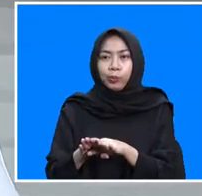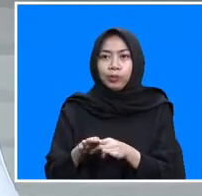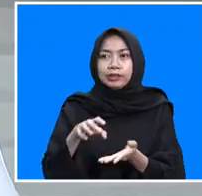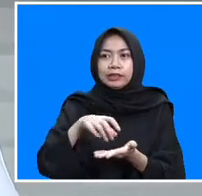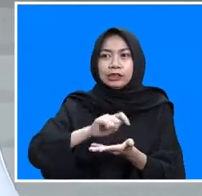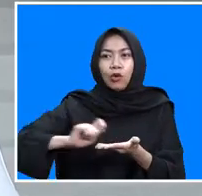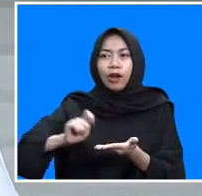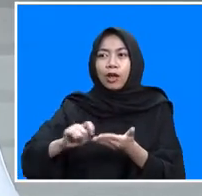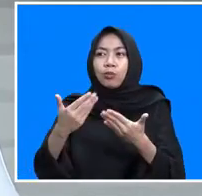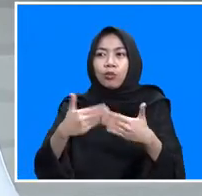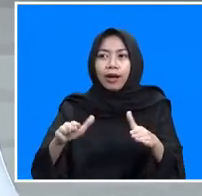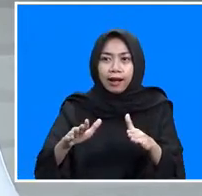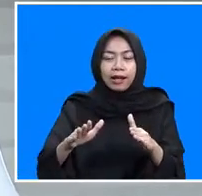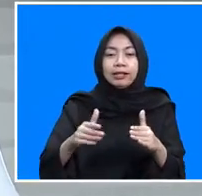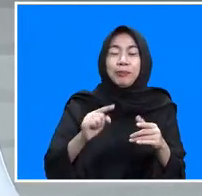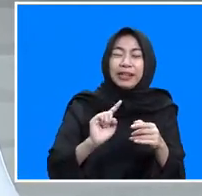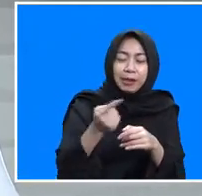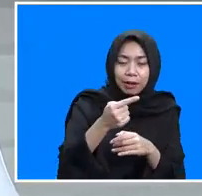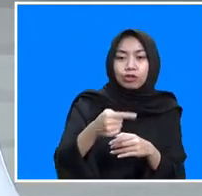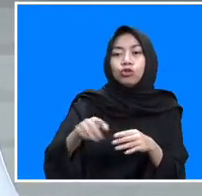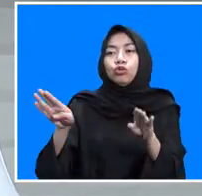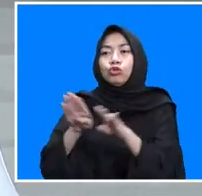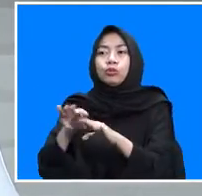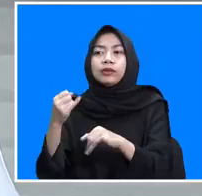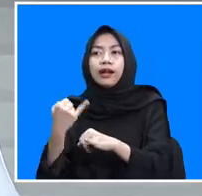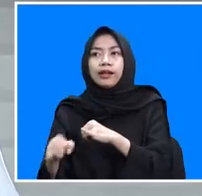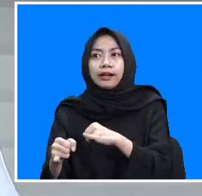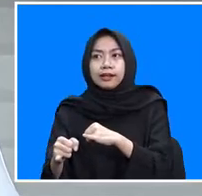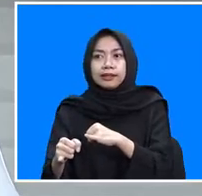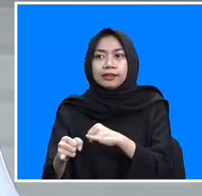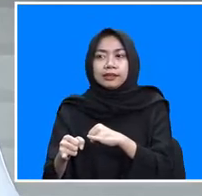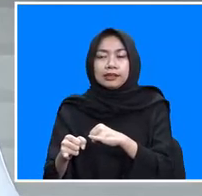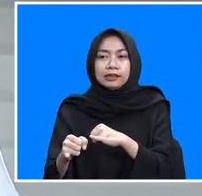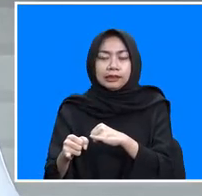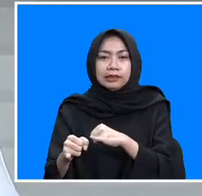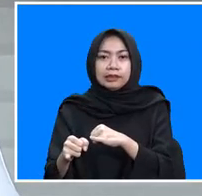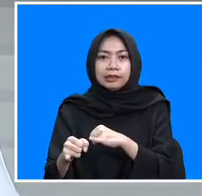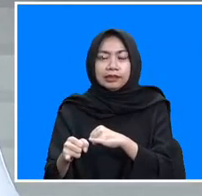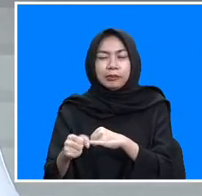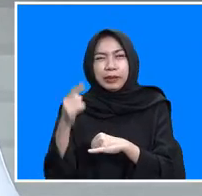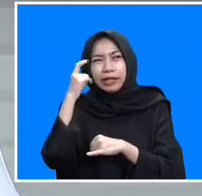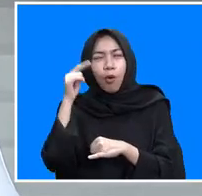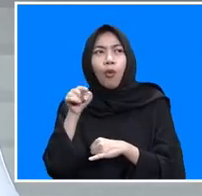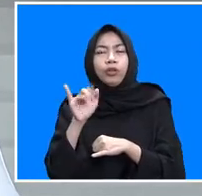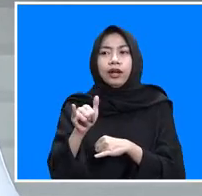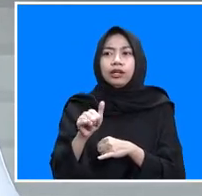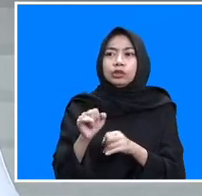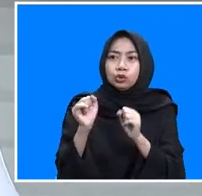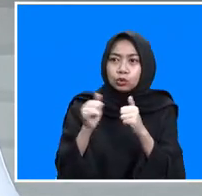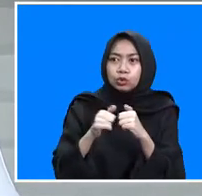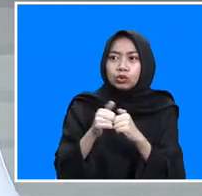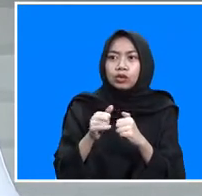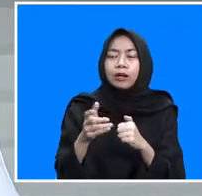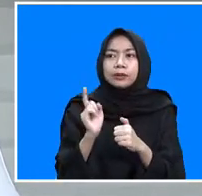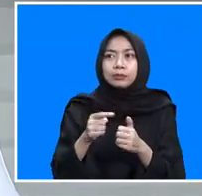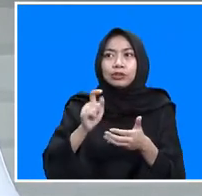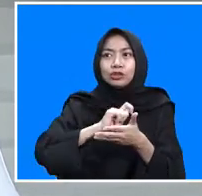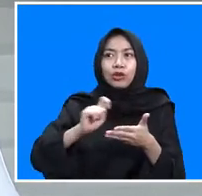how important education is. Instead of like schools is the first to close and last to